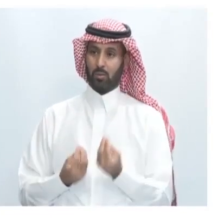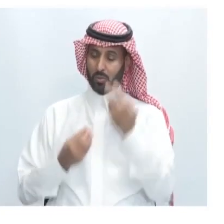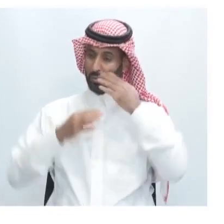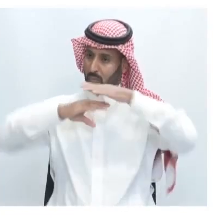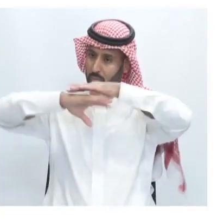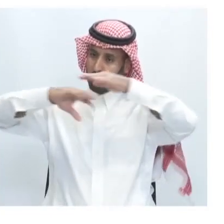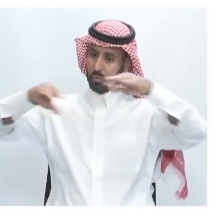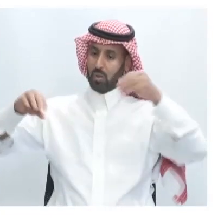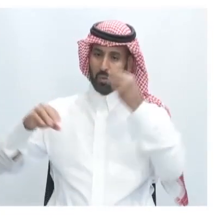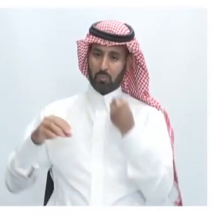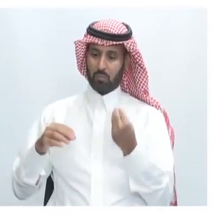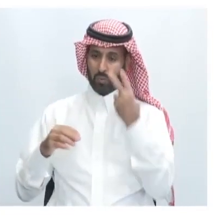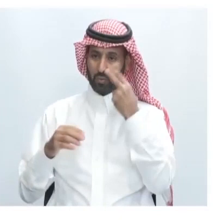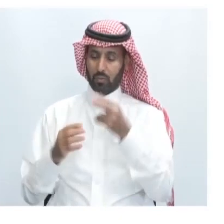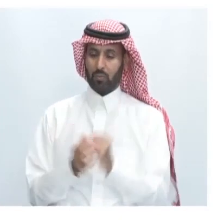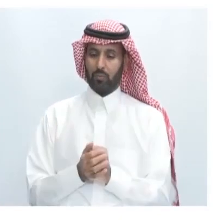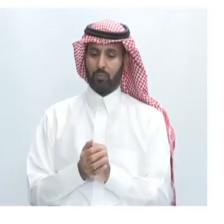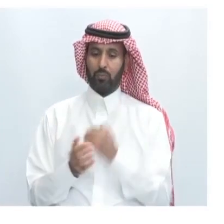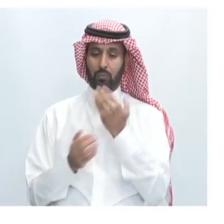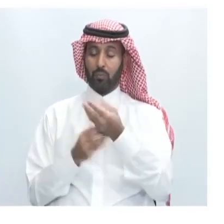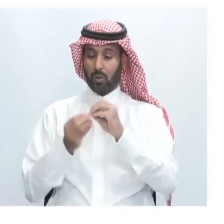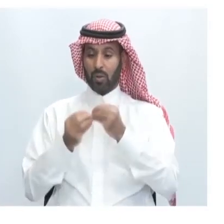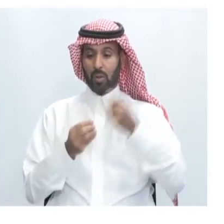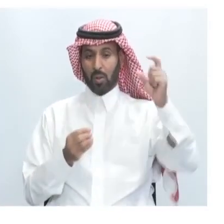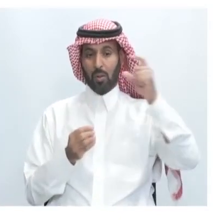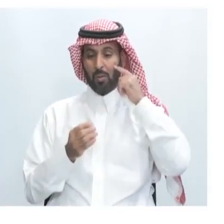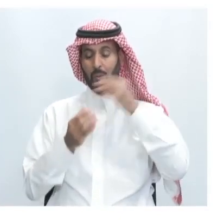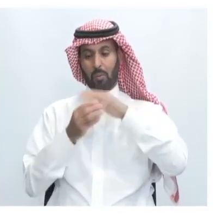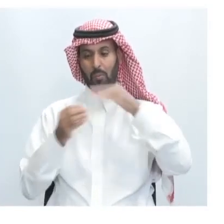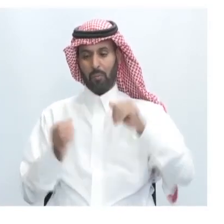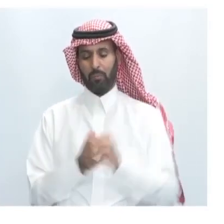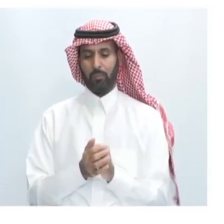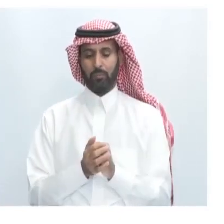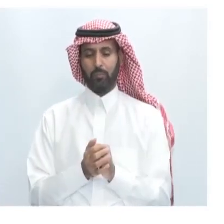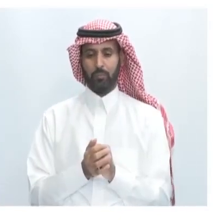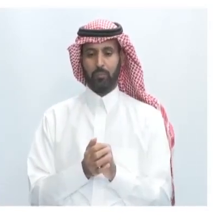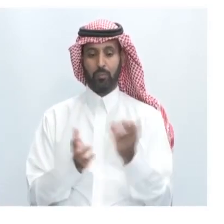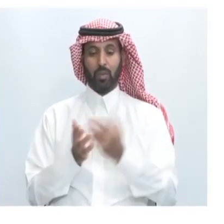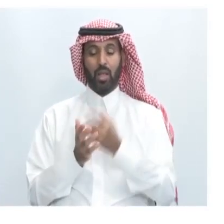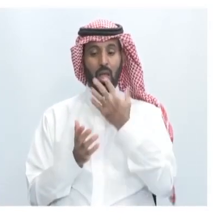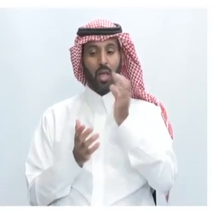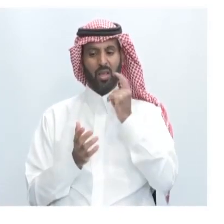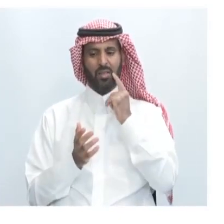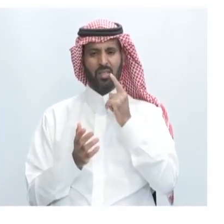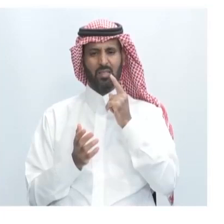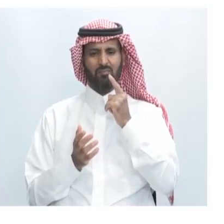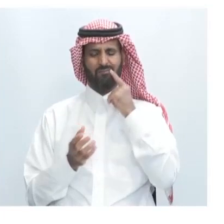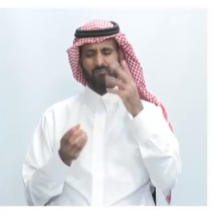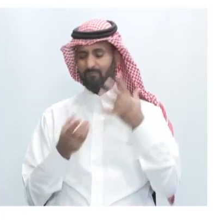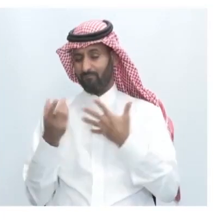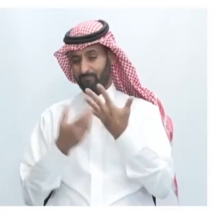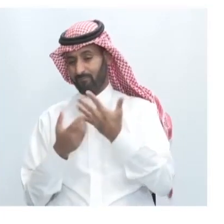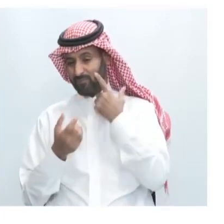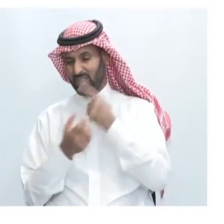create a sense of peace and tranquility. The color blue helps us achieve this." Red, however, is associated